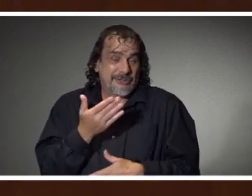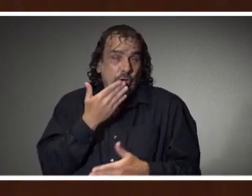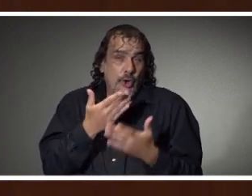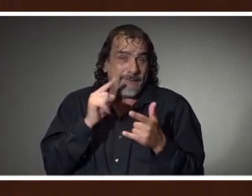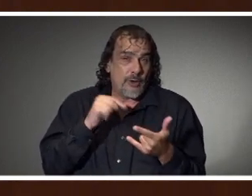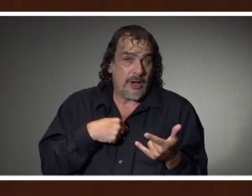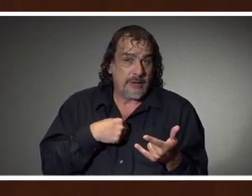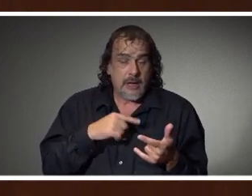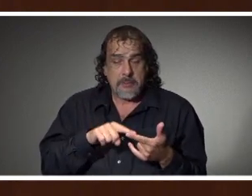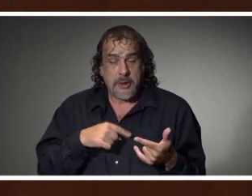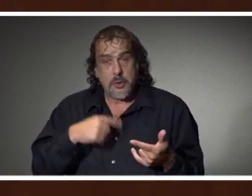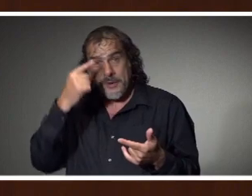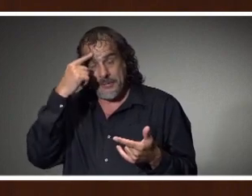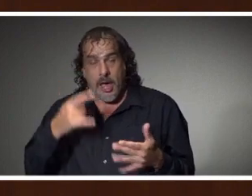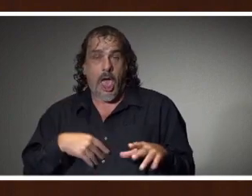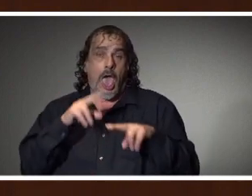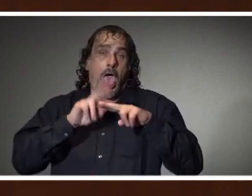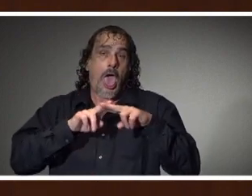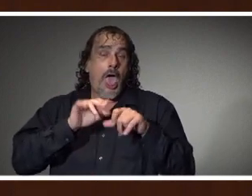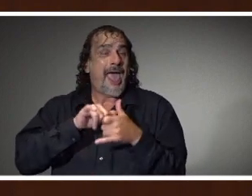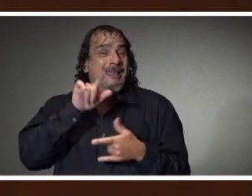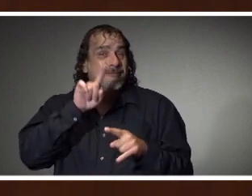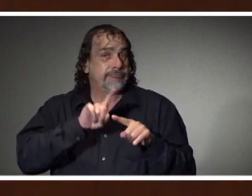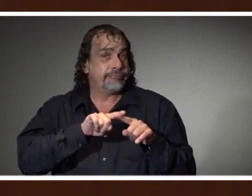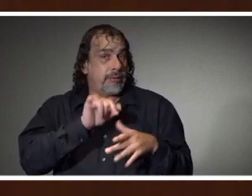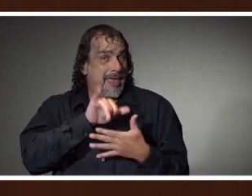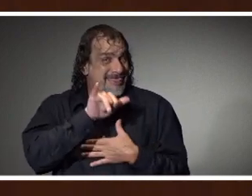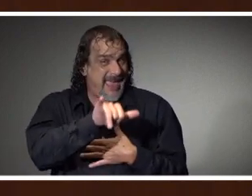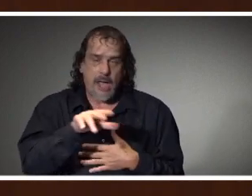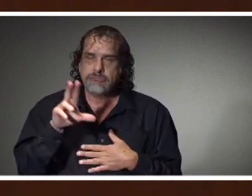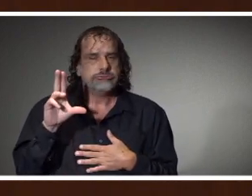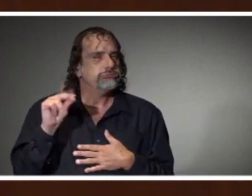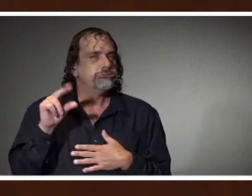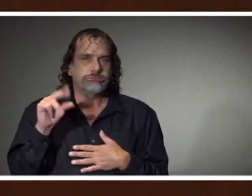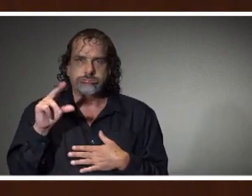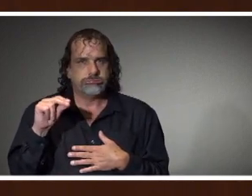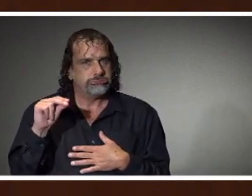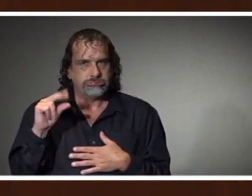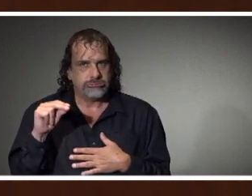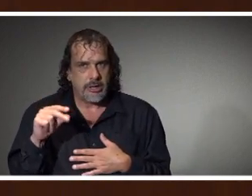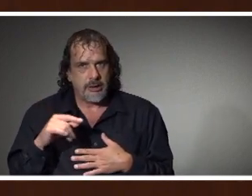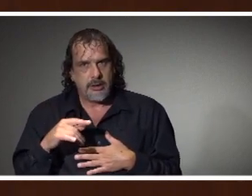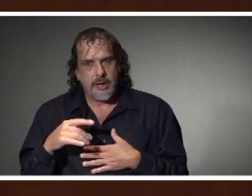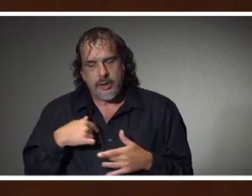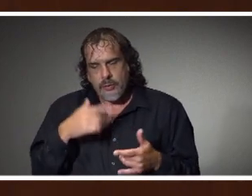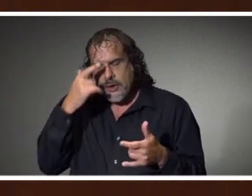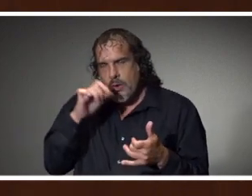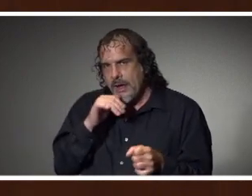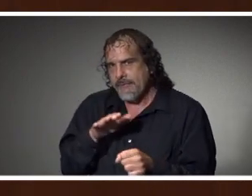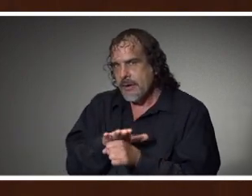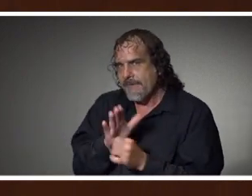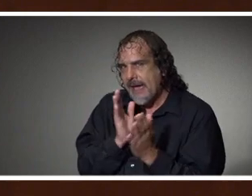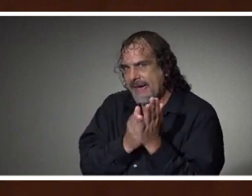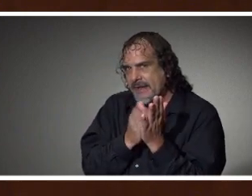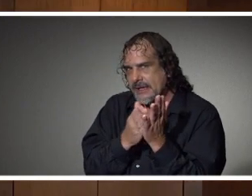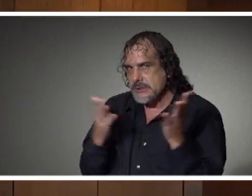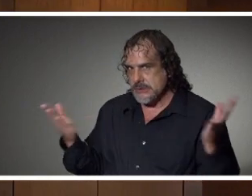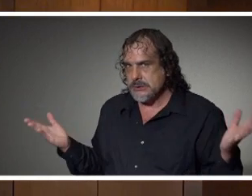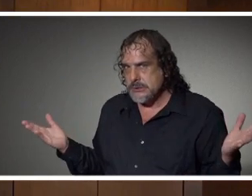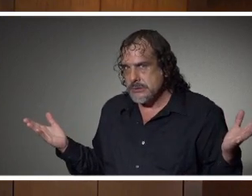nothing we should be complacent about. We can't depend on you know, sort of circumstance, luck of circumstance to get us out of this.